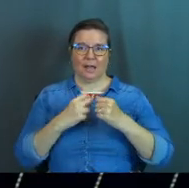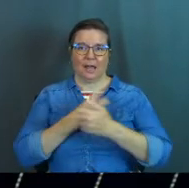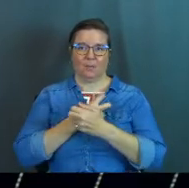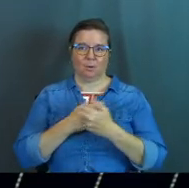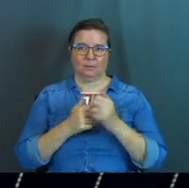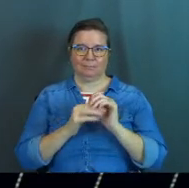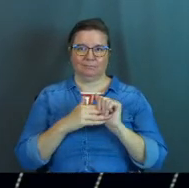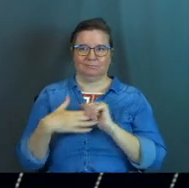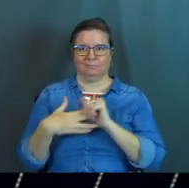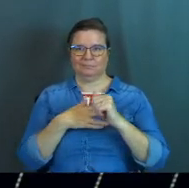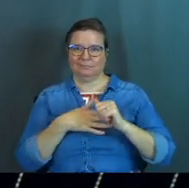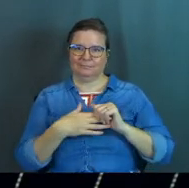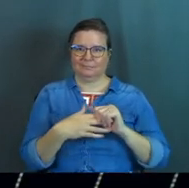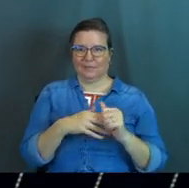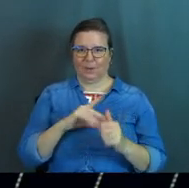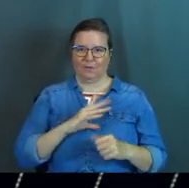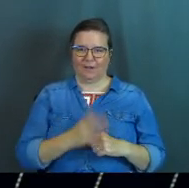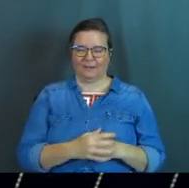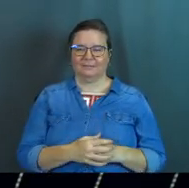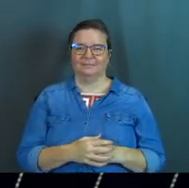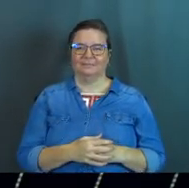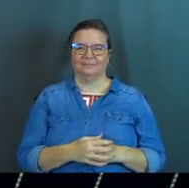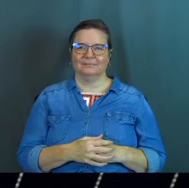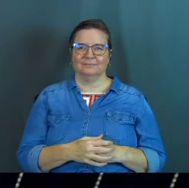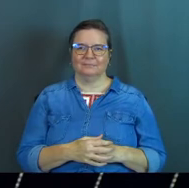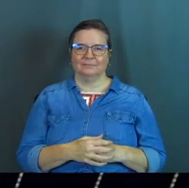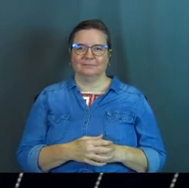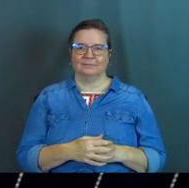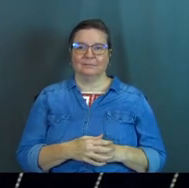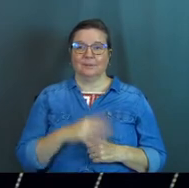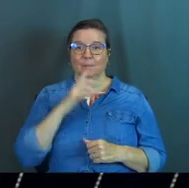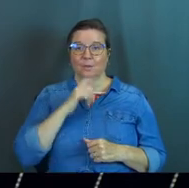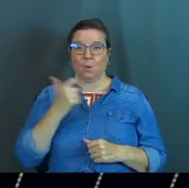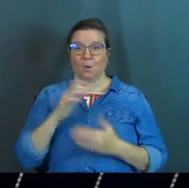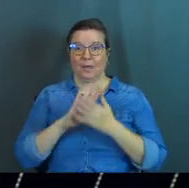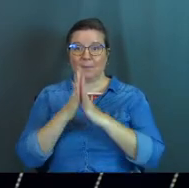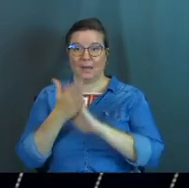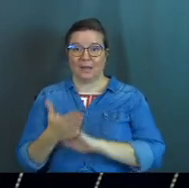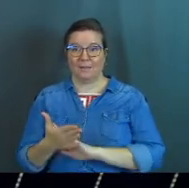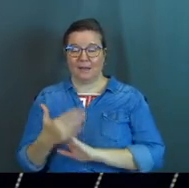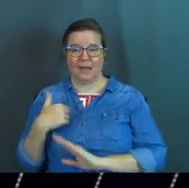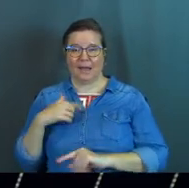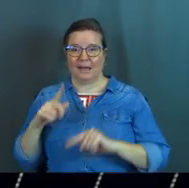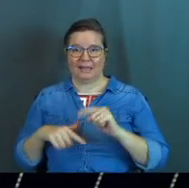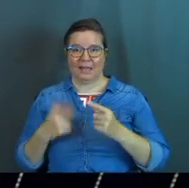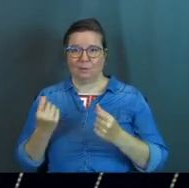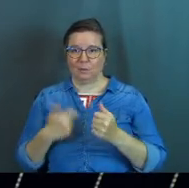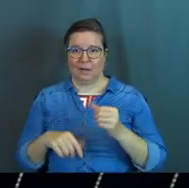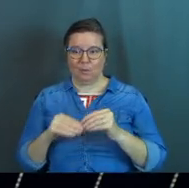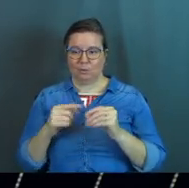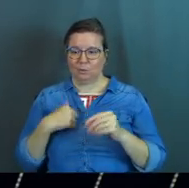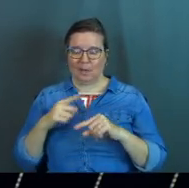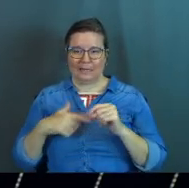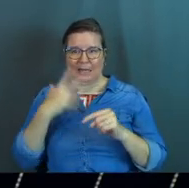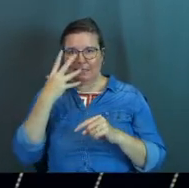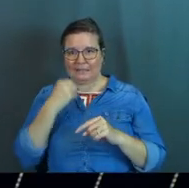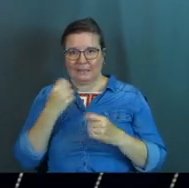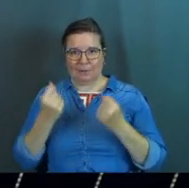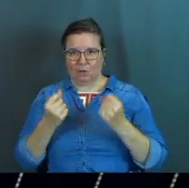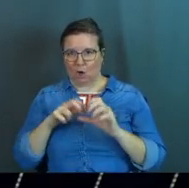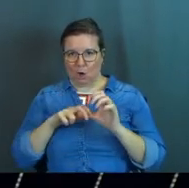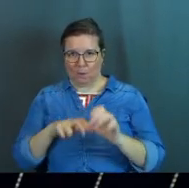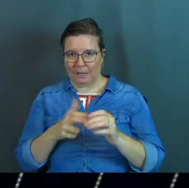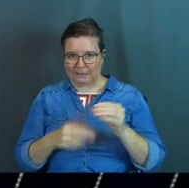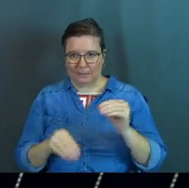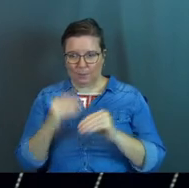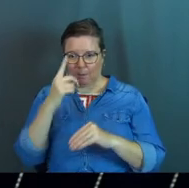made of gelatin, and we just, you know, we're fine. But the older I get, I can't do that anymore, so I can't sleep on car